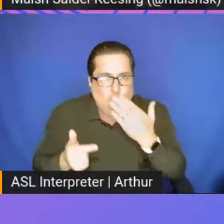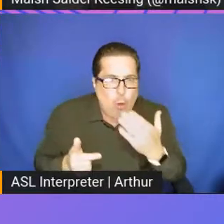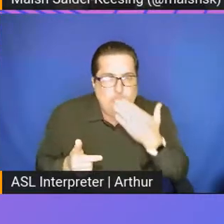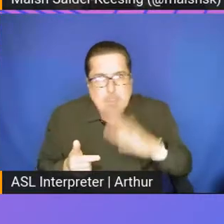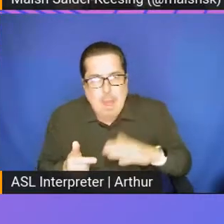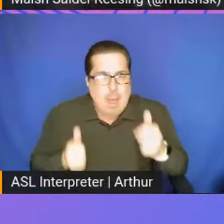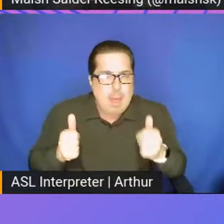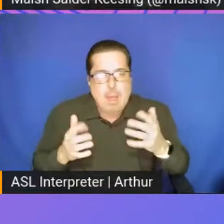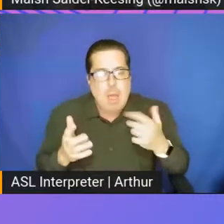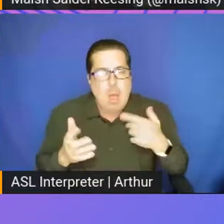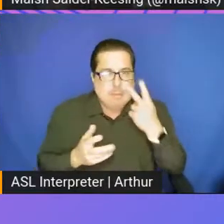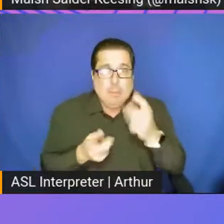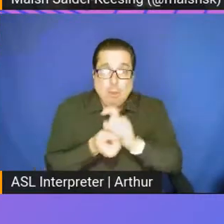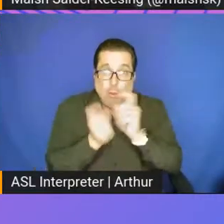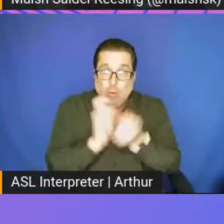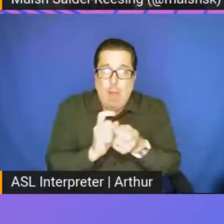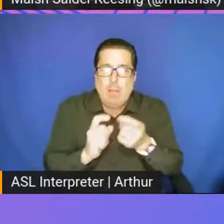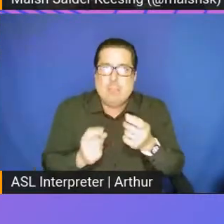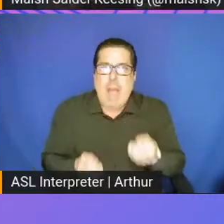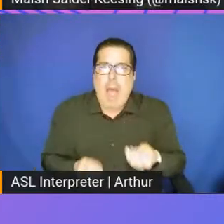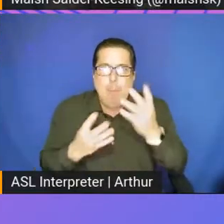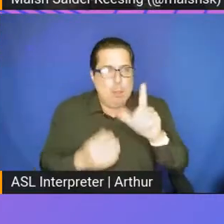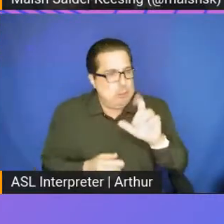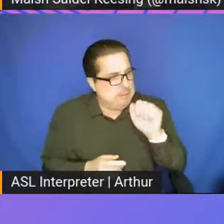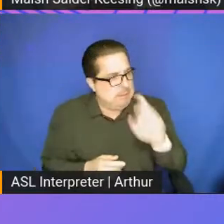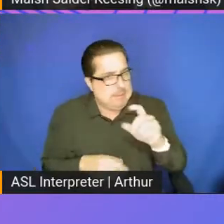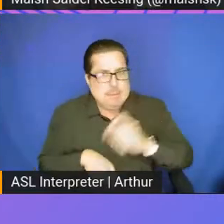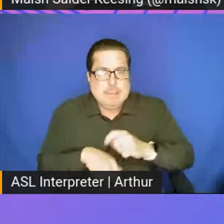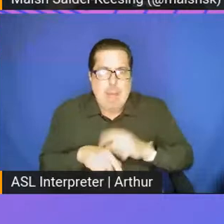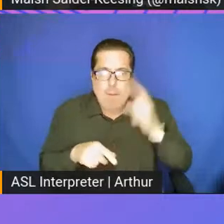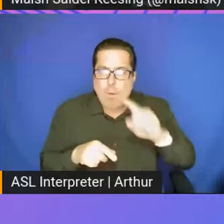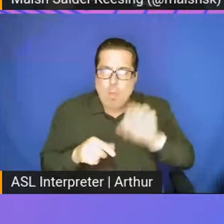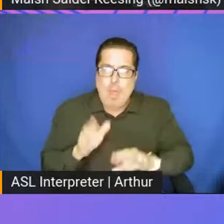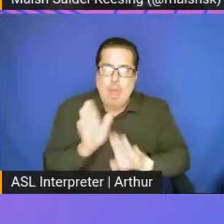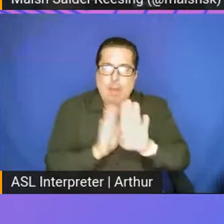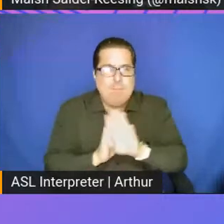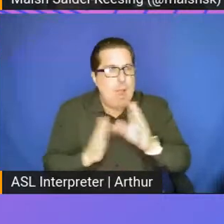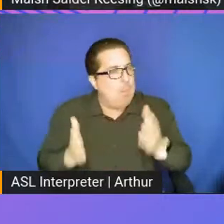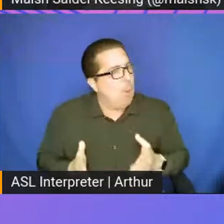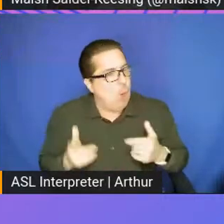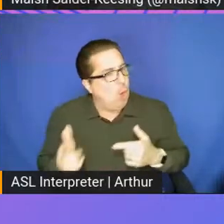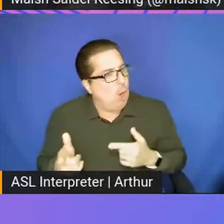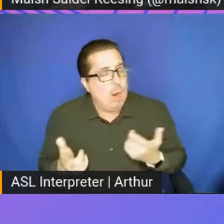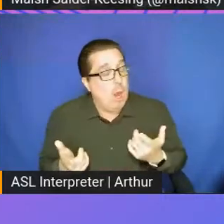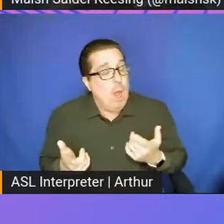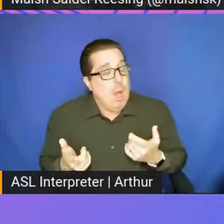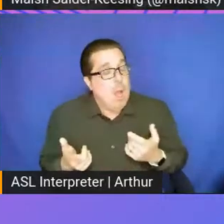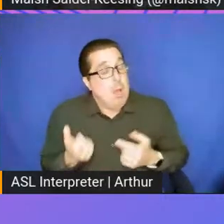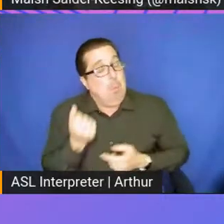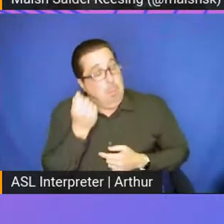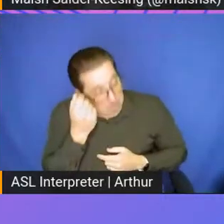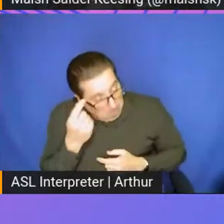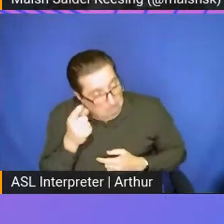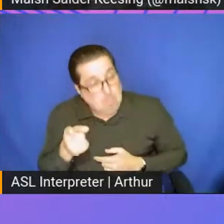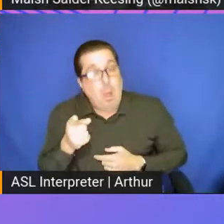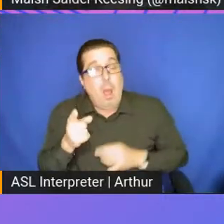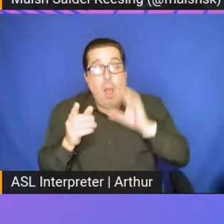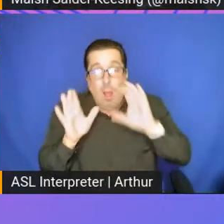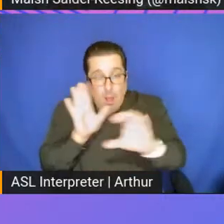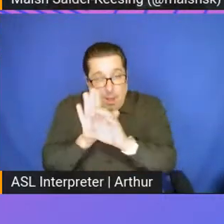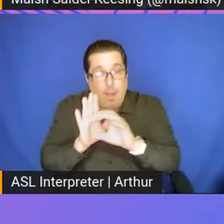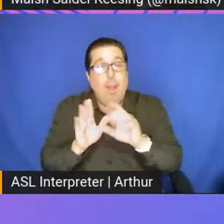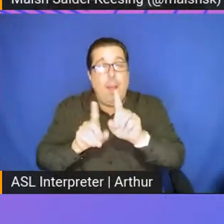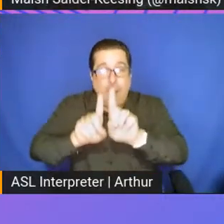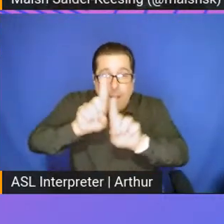of the fact of how much lead time it does per developer. Besides the fact of the graph, what did it change for